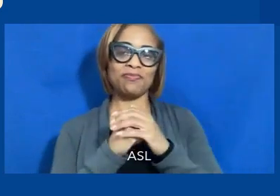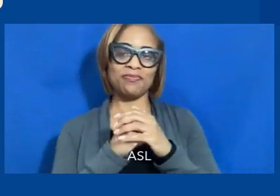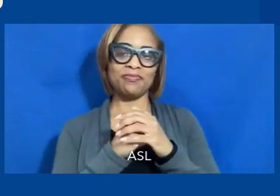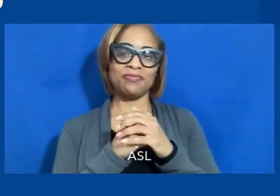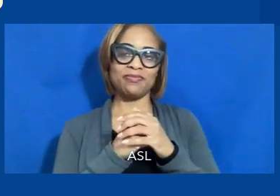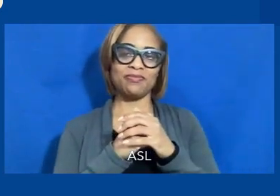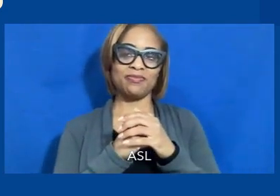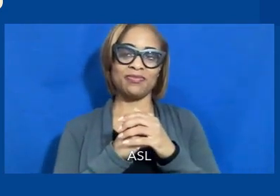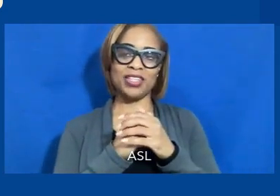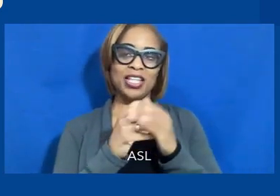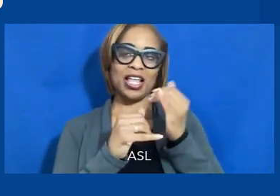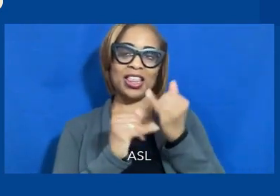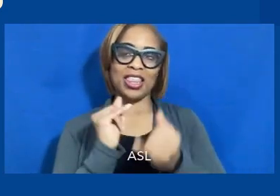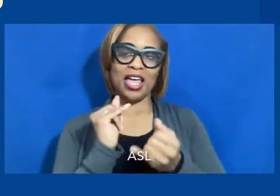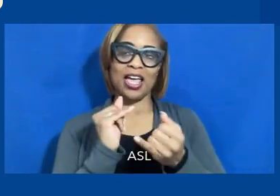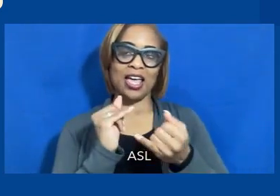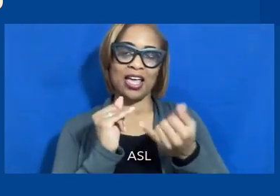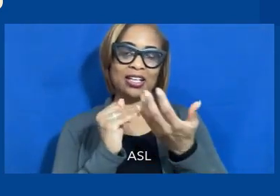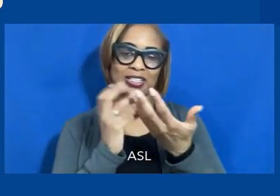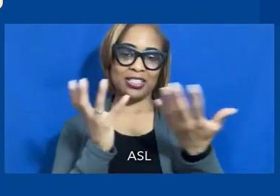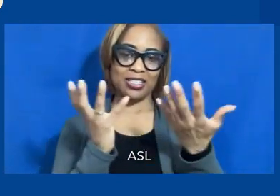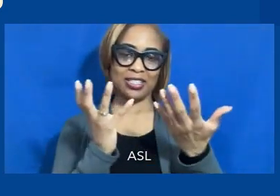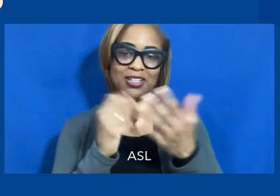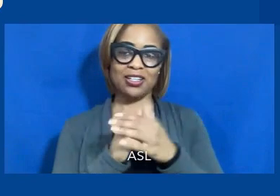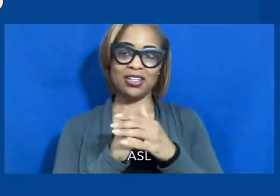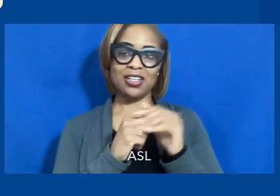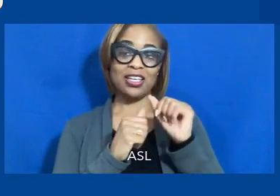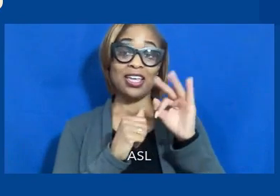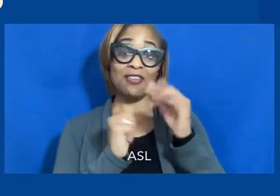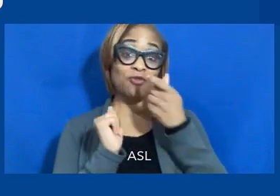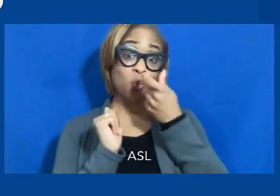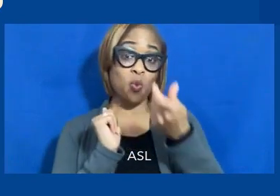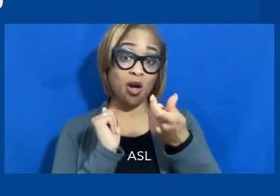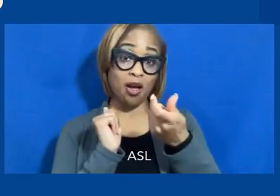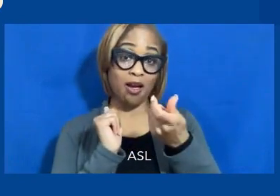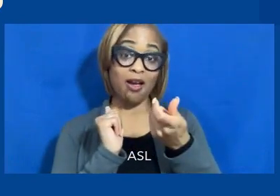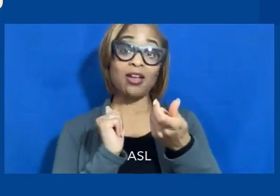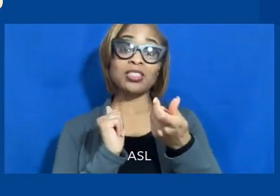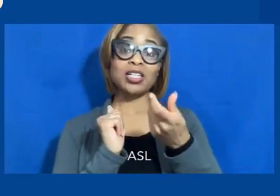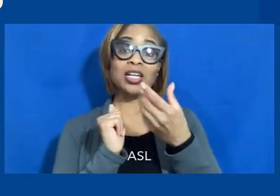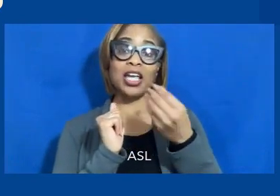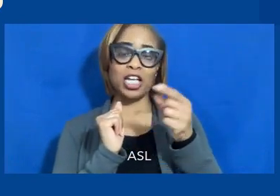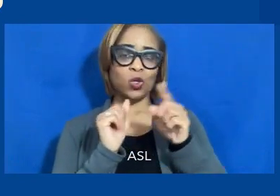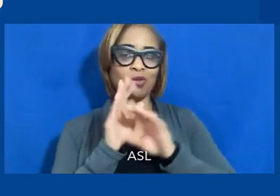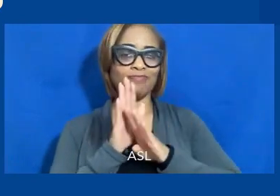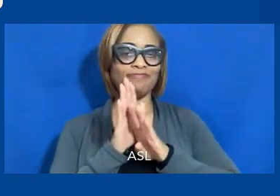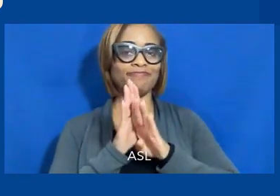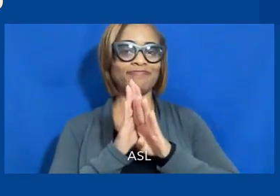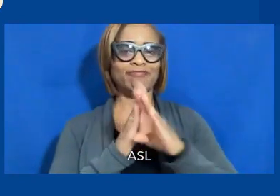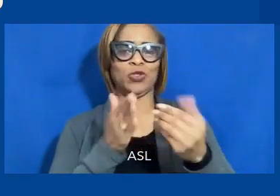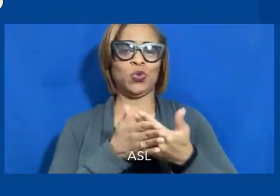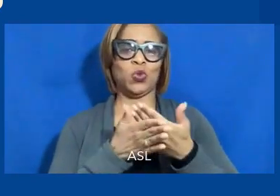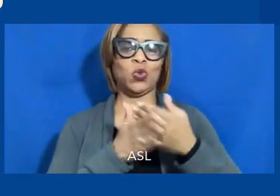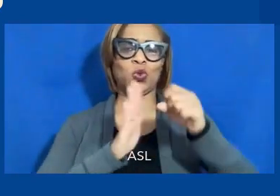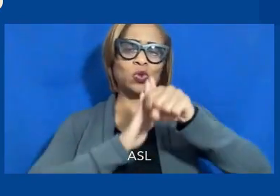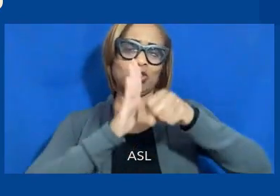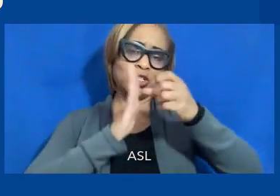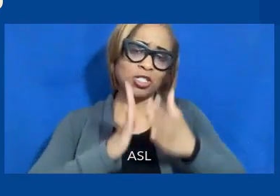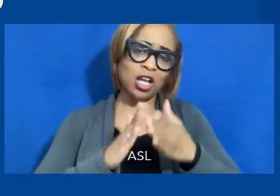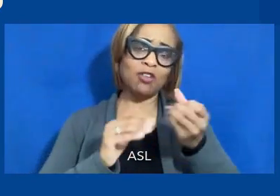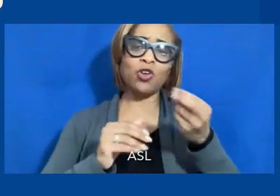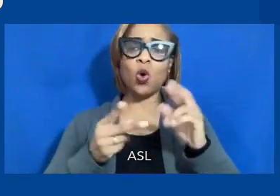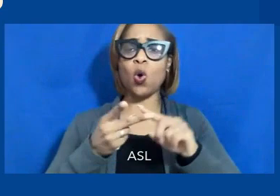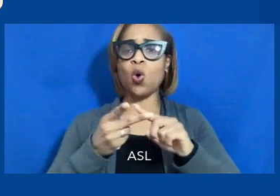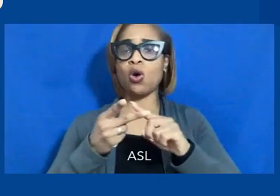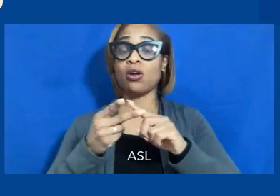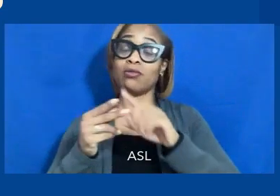the last little thing, which is, if you're watching this and you're an emerging cinematographer, or you're a person or emerging